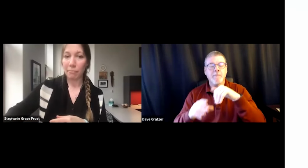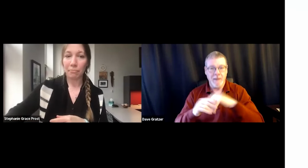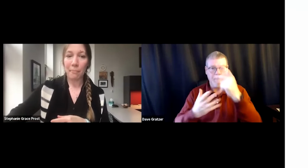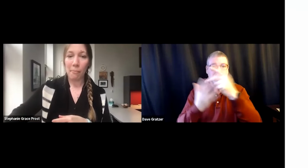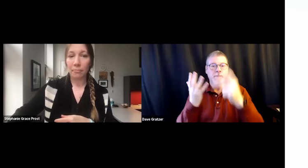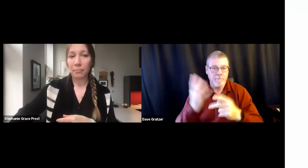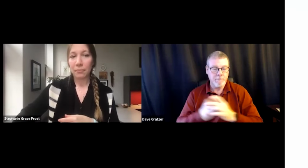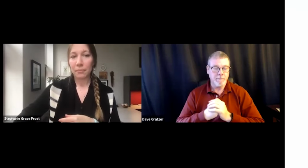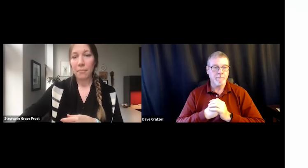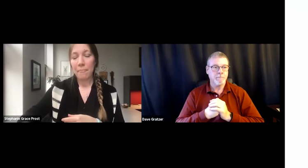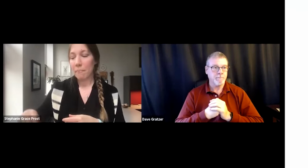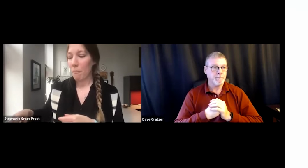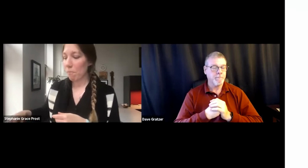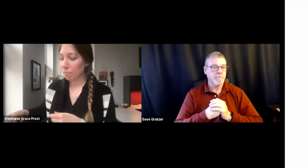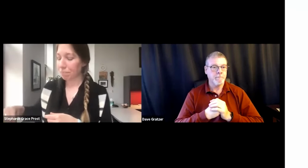population.